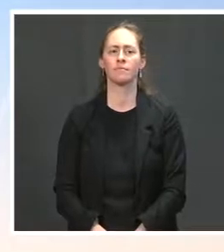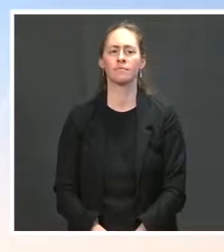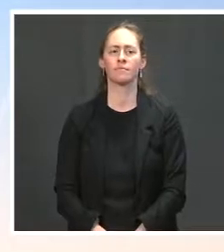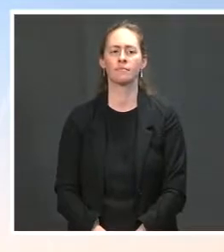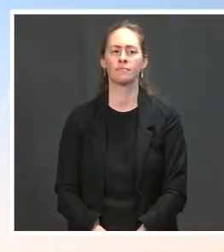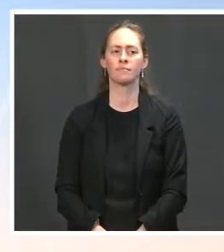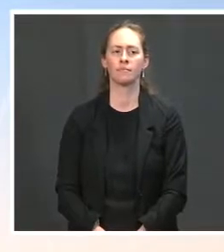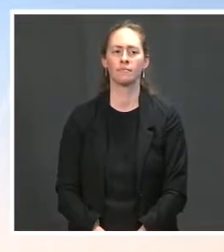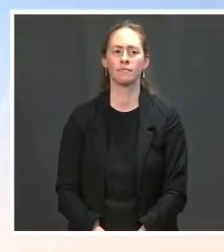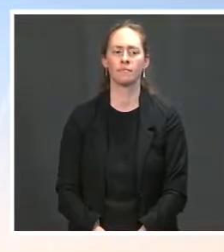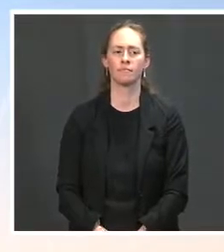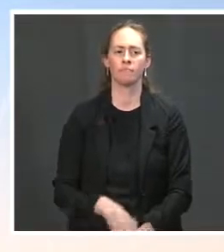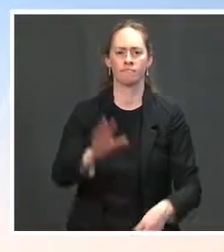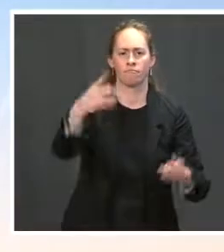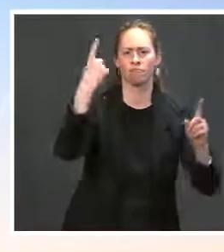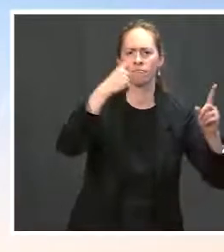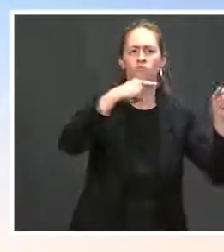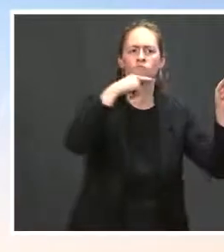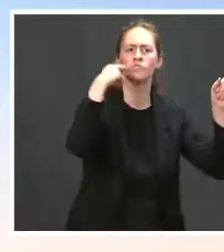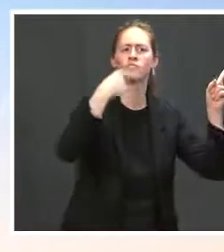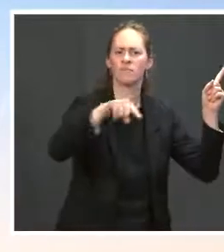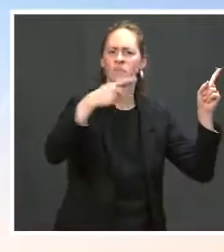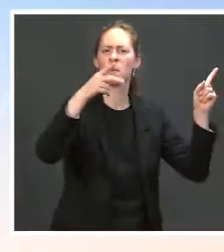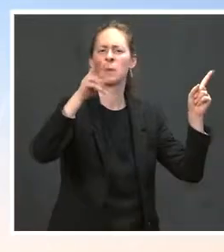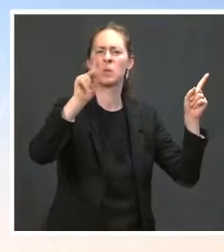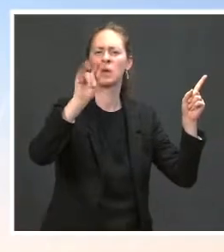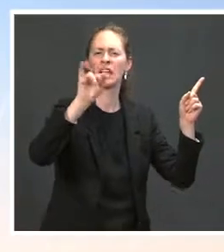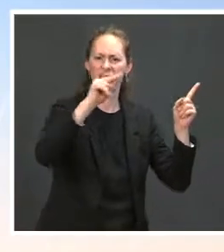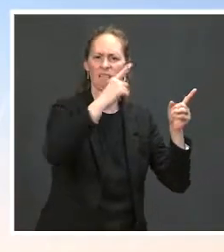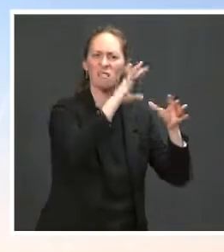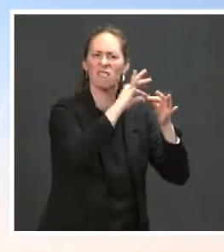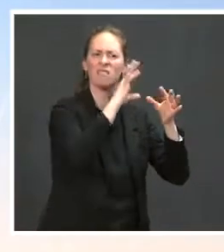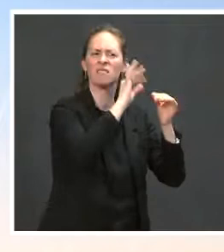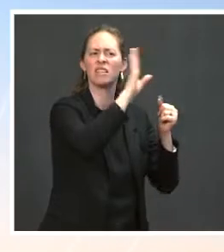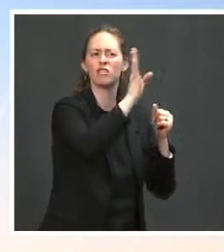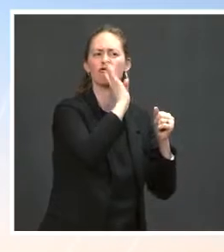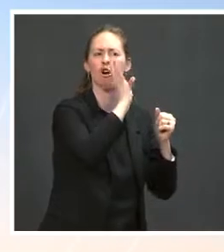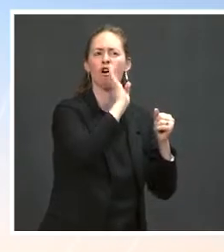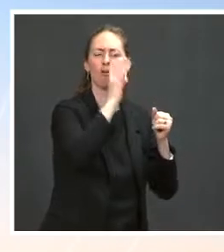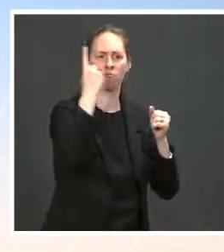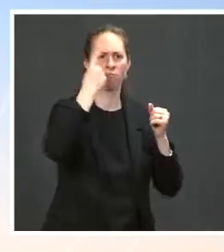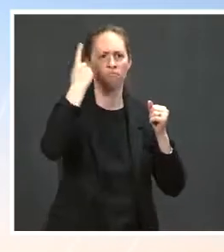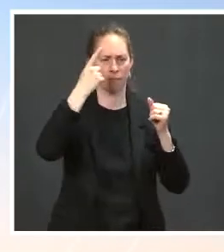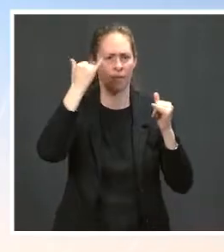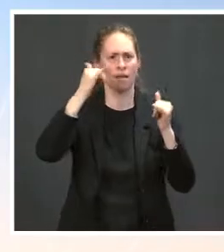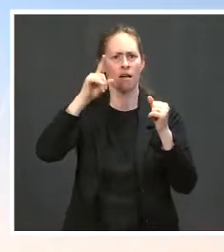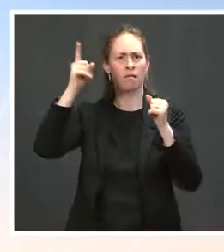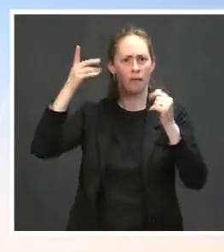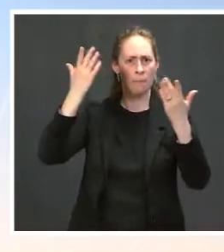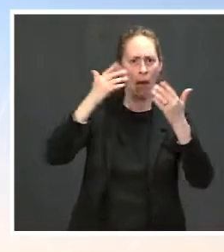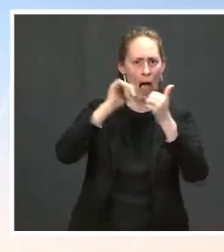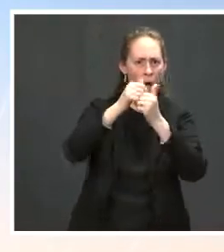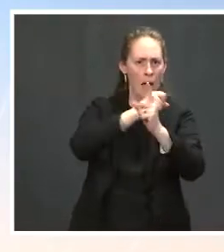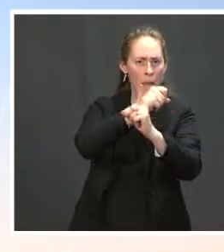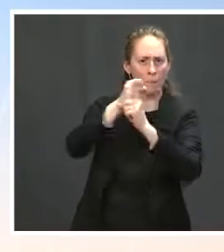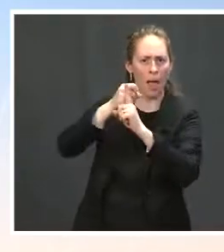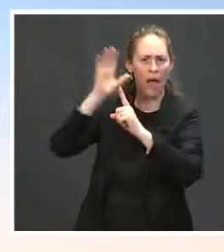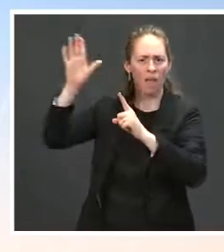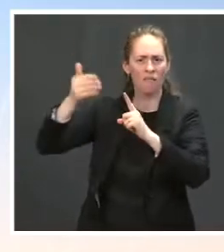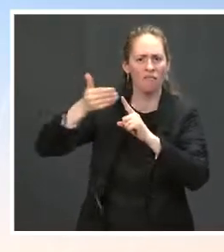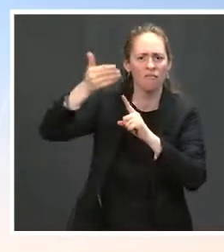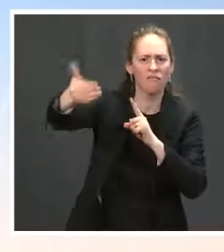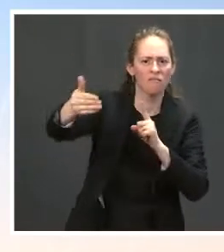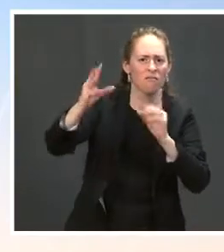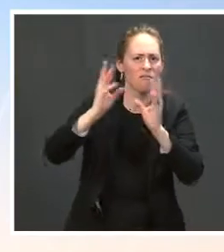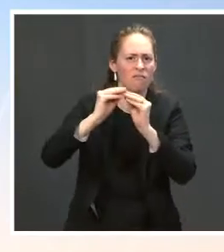posture could affect any plans for a summit between the two? Well, we have been clear that we desire a relationship